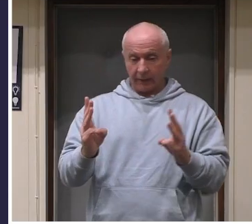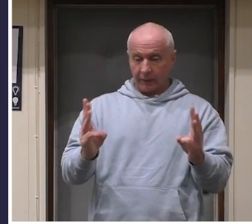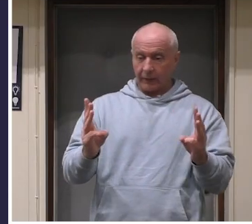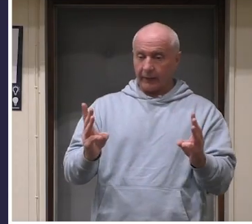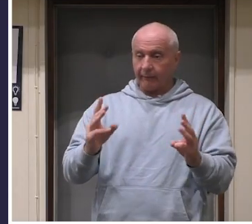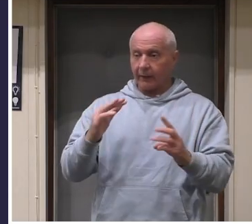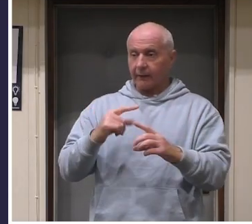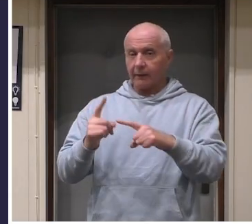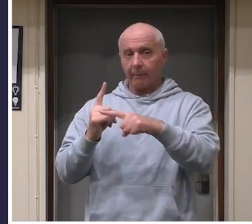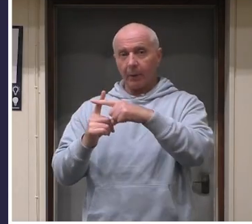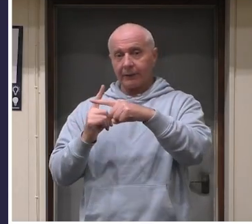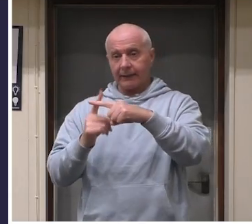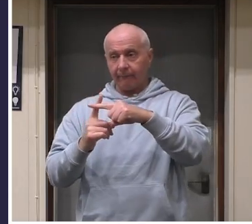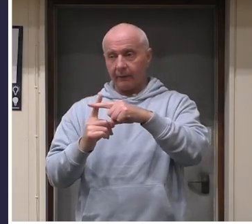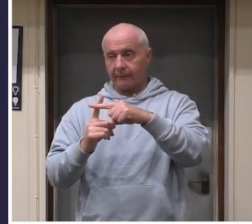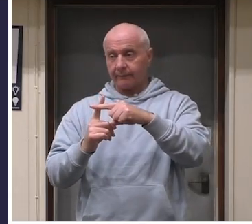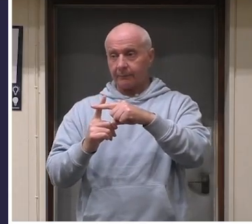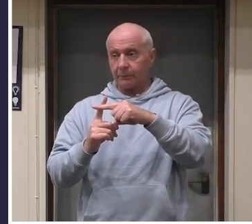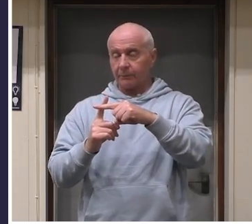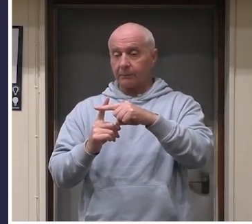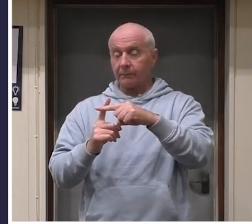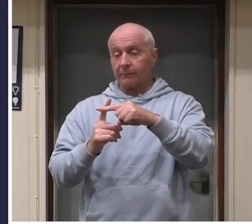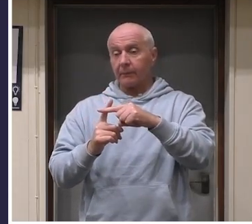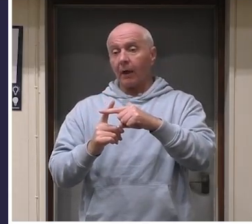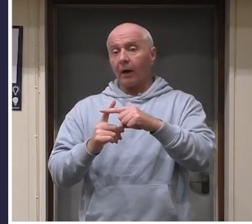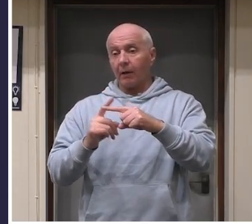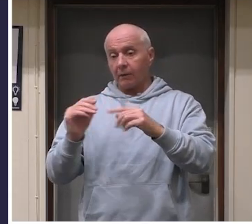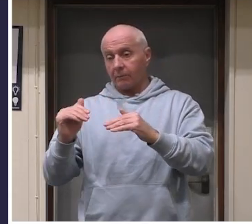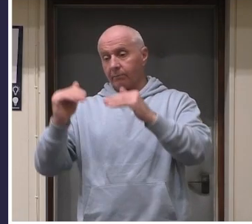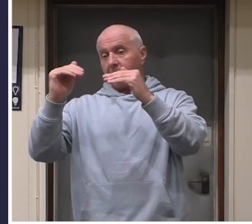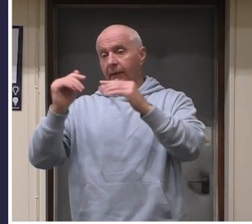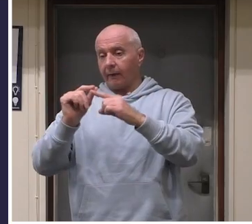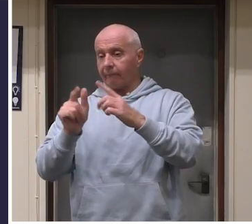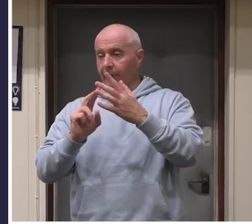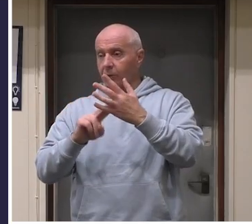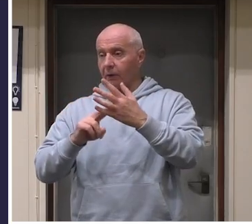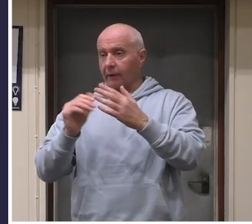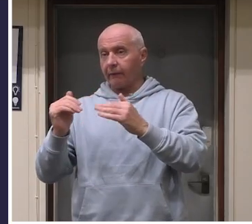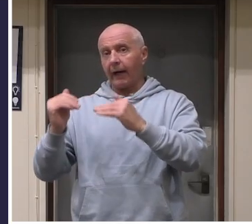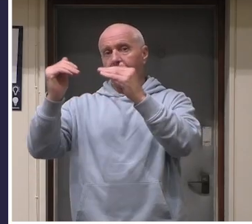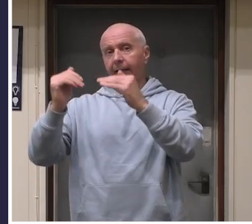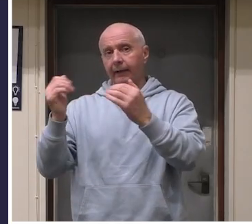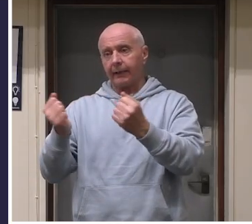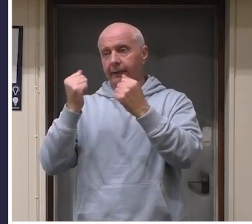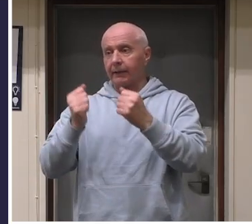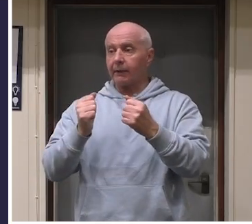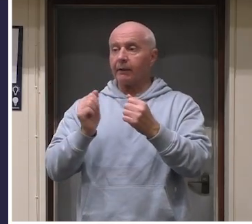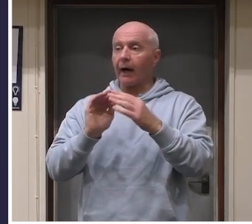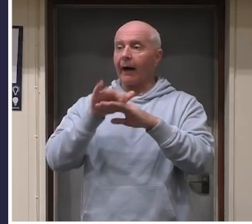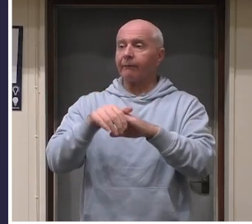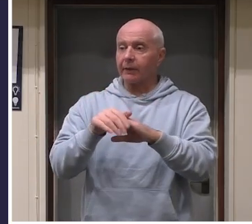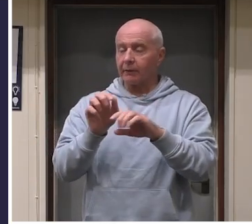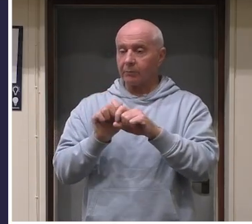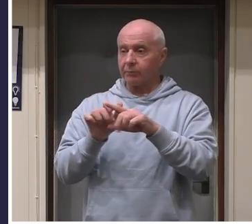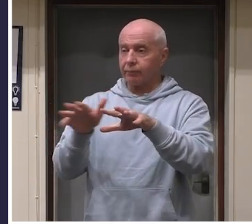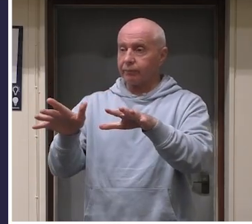a positive shift in frequency, meaning that the photon has a higher energy after the scattering event. And the only way